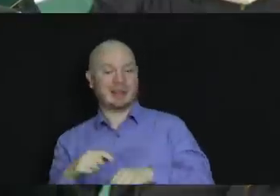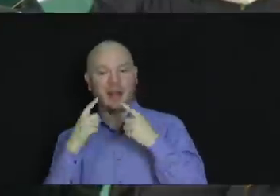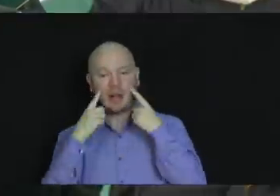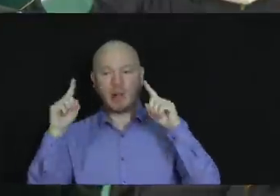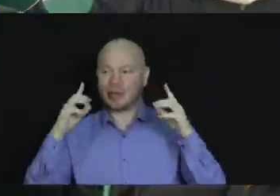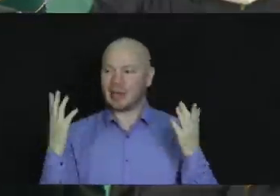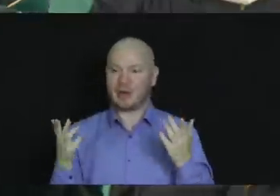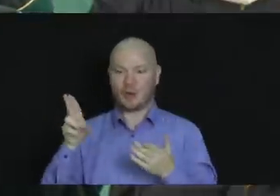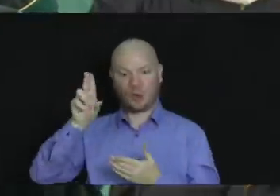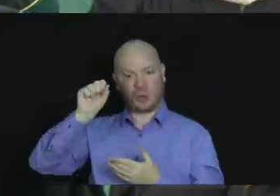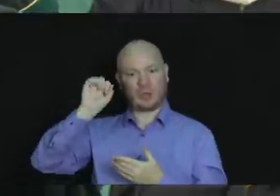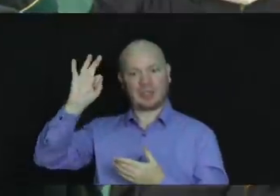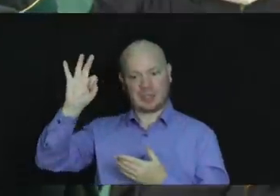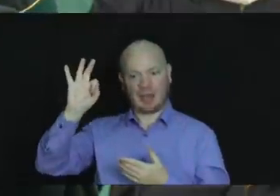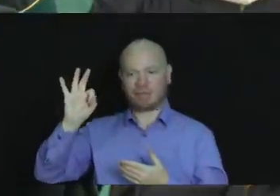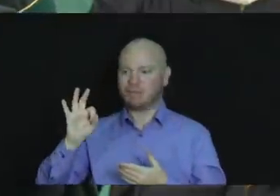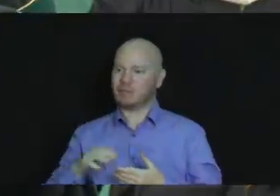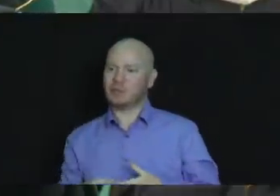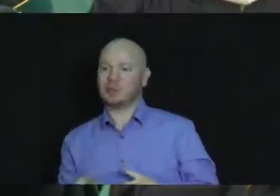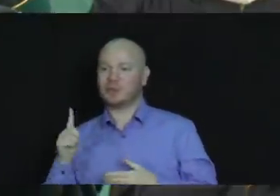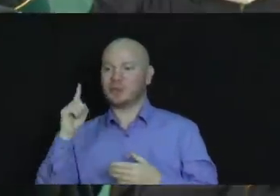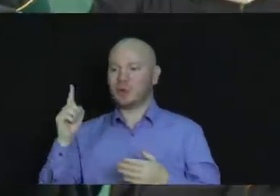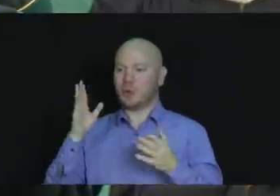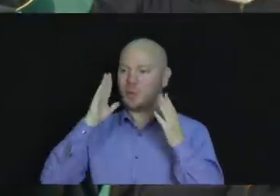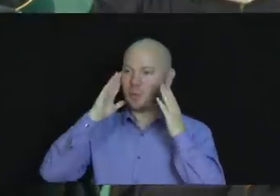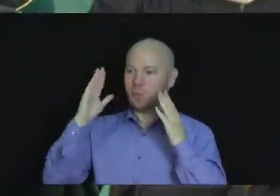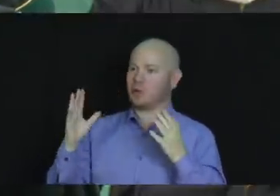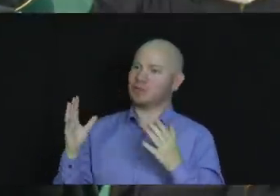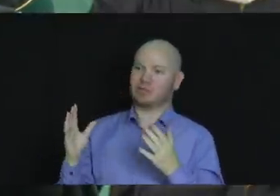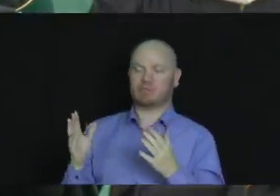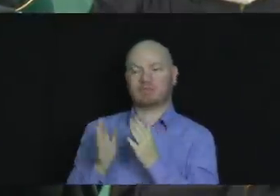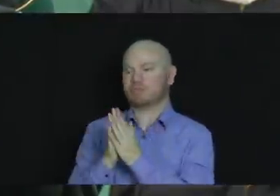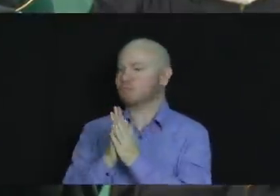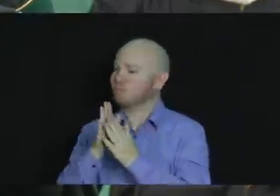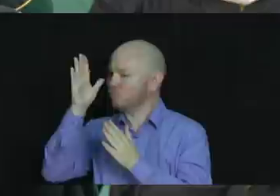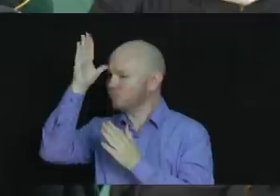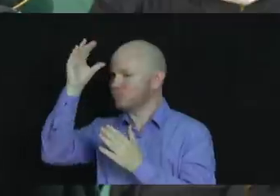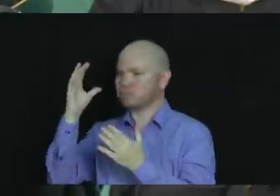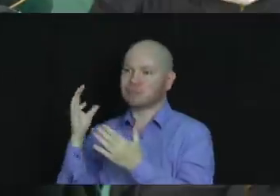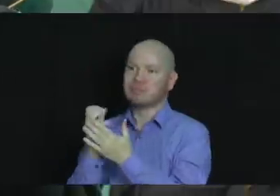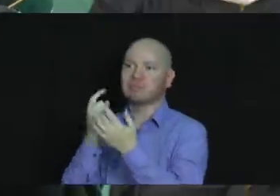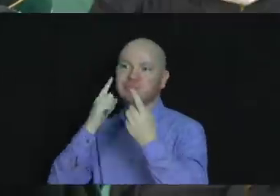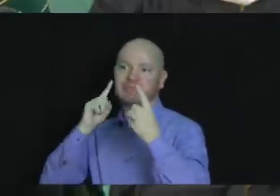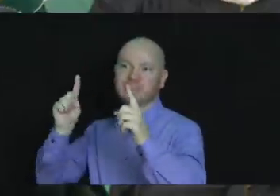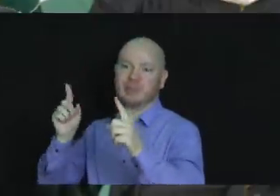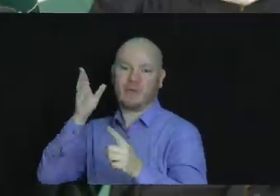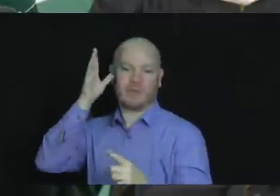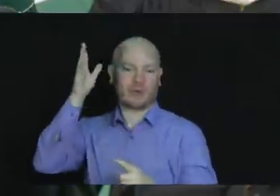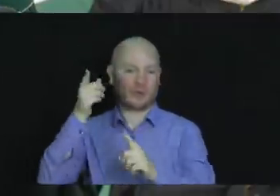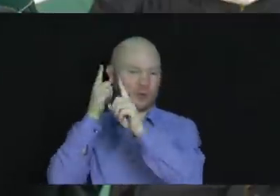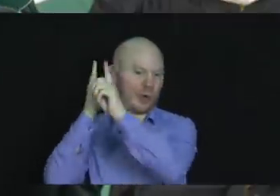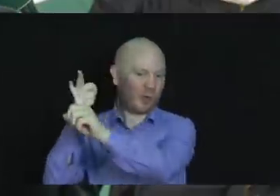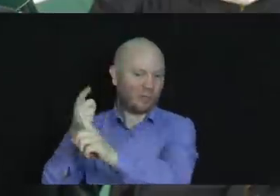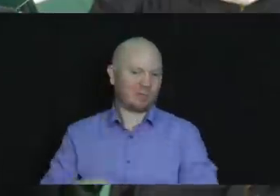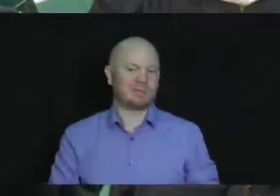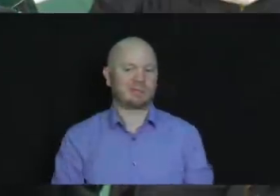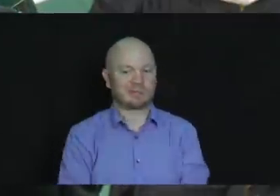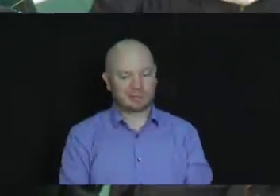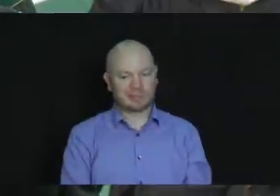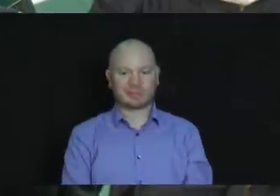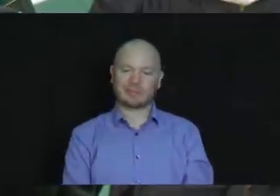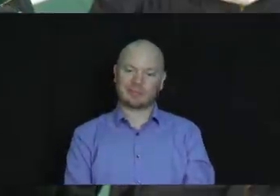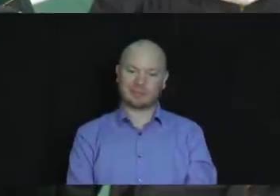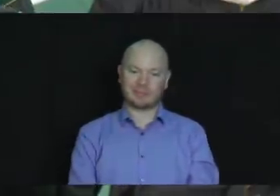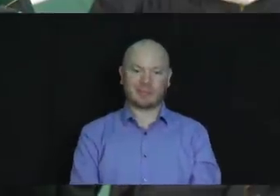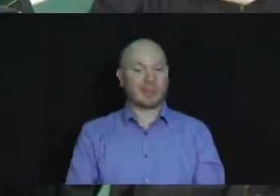USF, to be audacious in your future aspirations. We can't wait to see what you